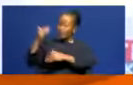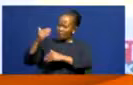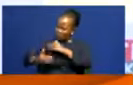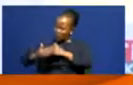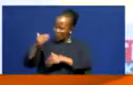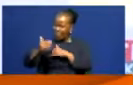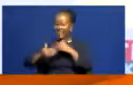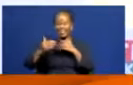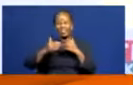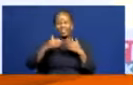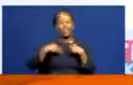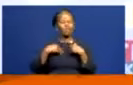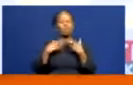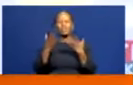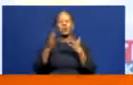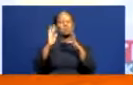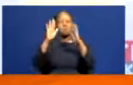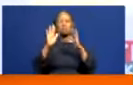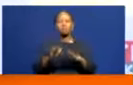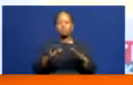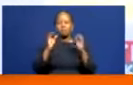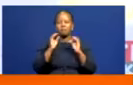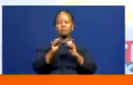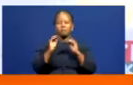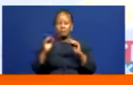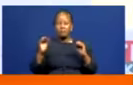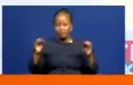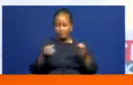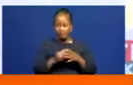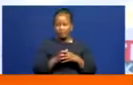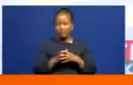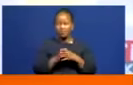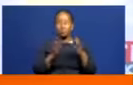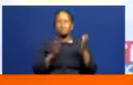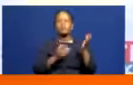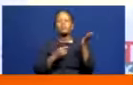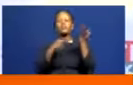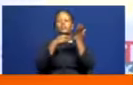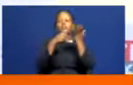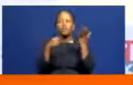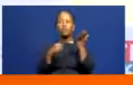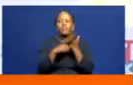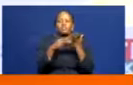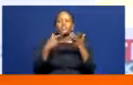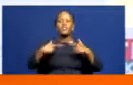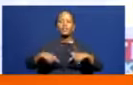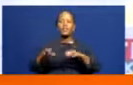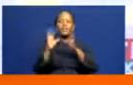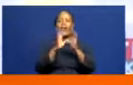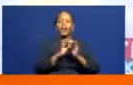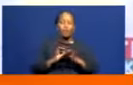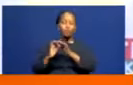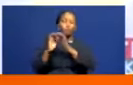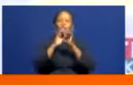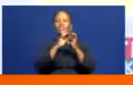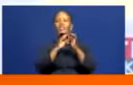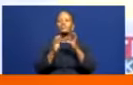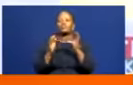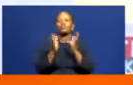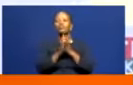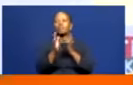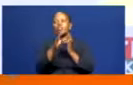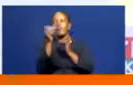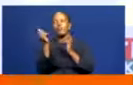more irrelevant. Thus, technology allows us to connect and collaborate across countries and